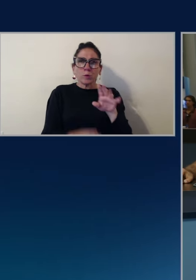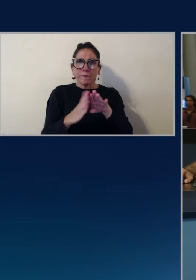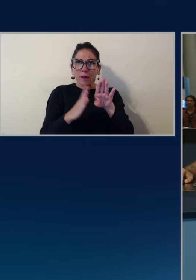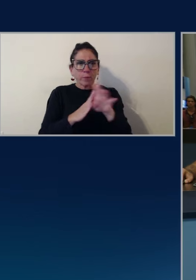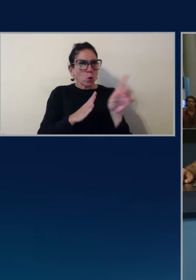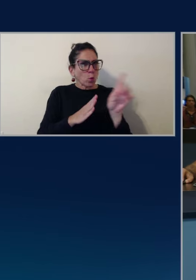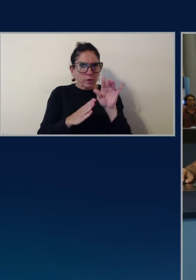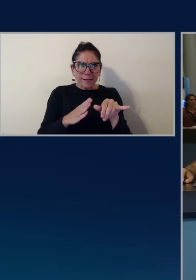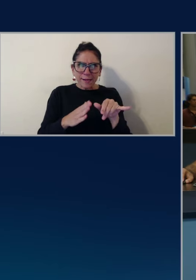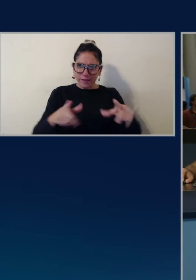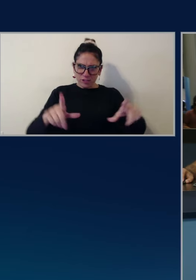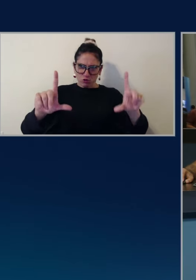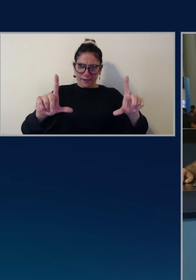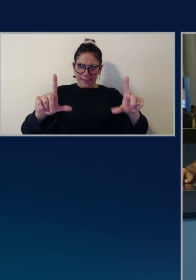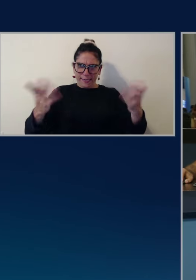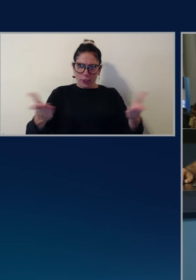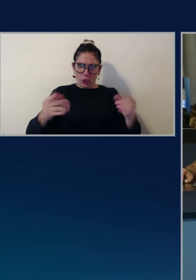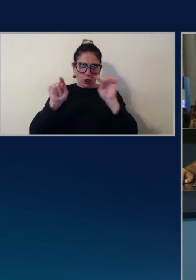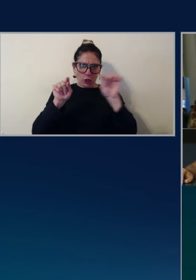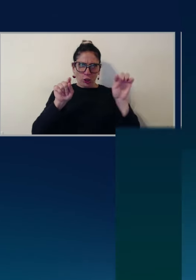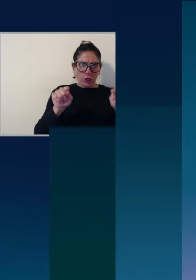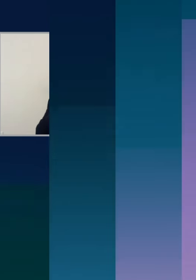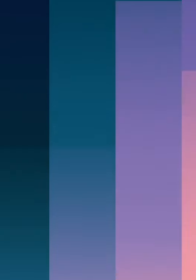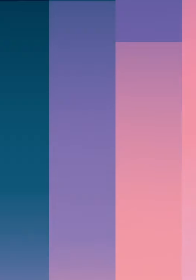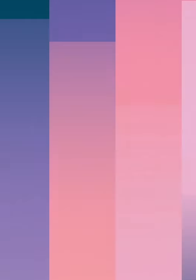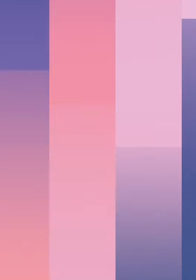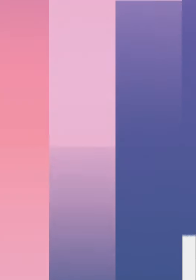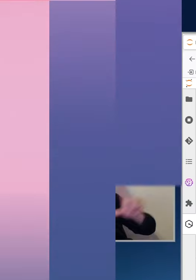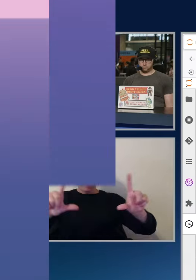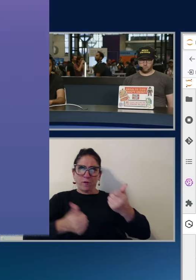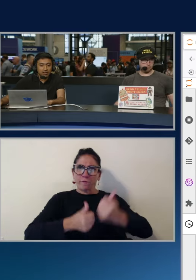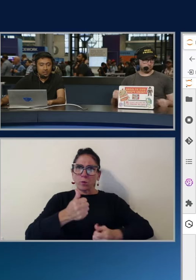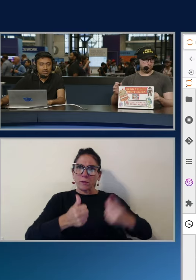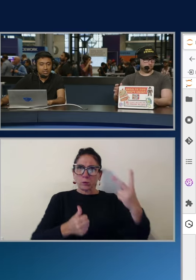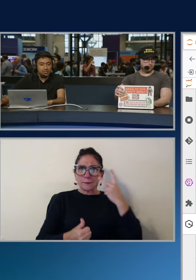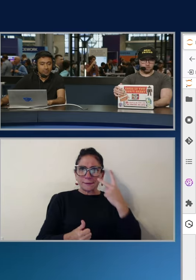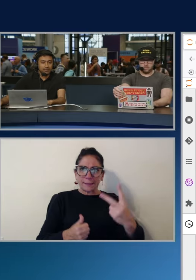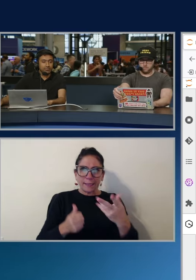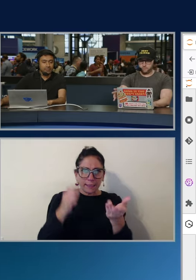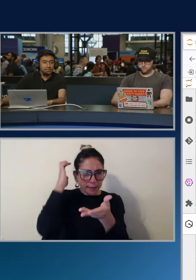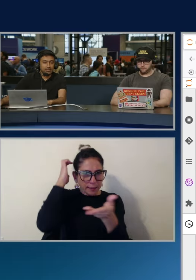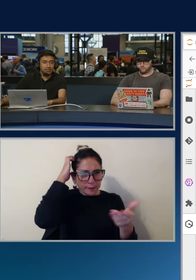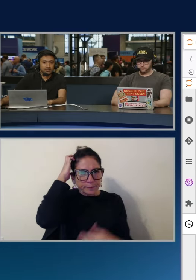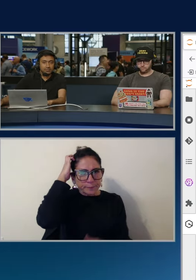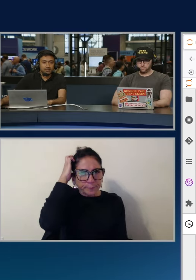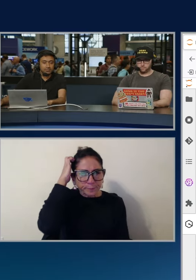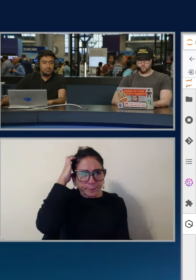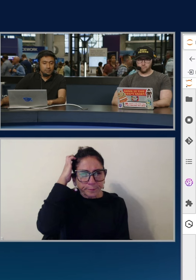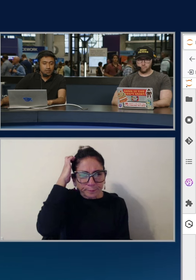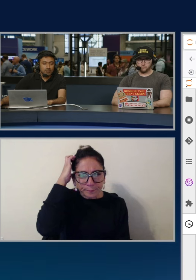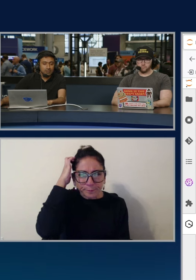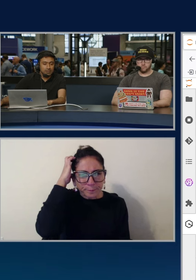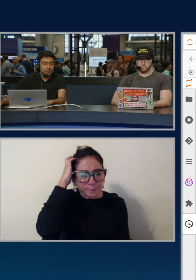screen? And we're going to pull your screen back up for everyone on Twitch to see too in just a second.